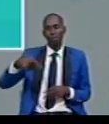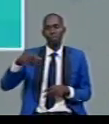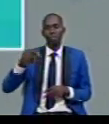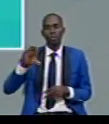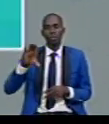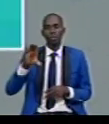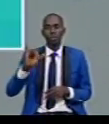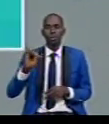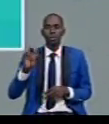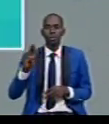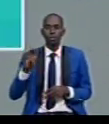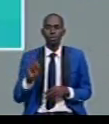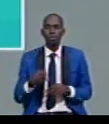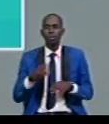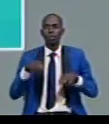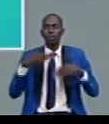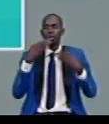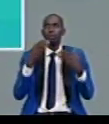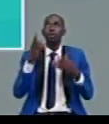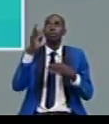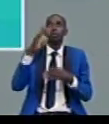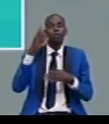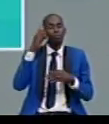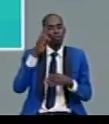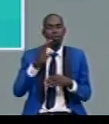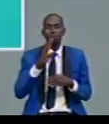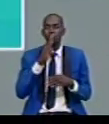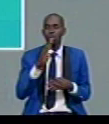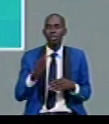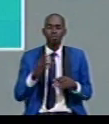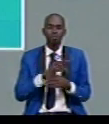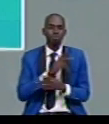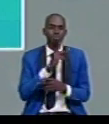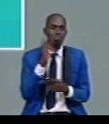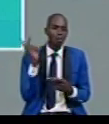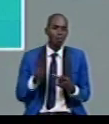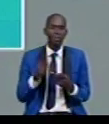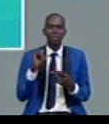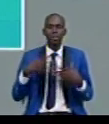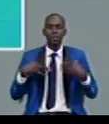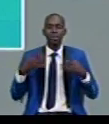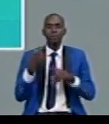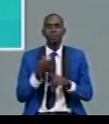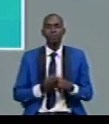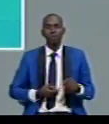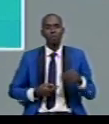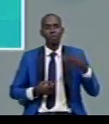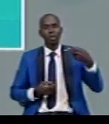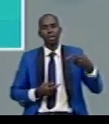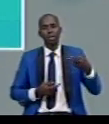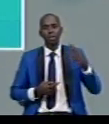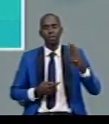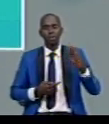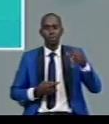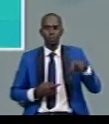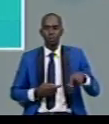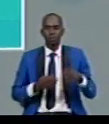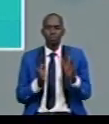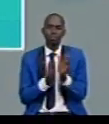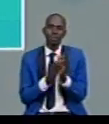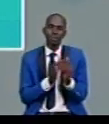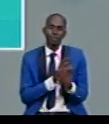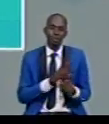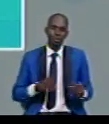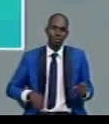of being permanently healed of BP. Praise the Lord. The power of God is so